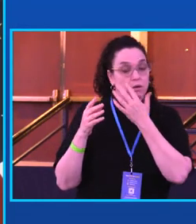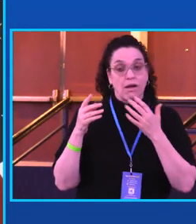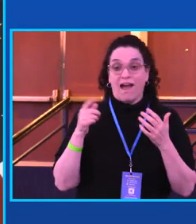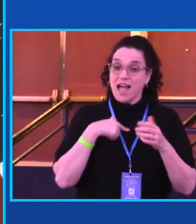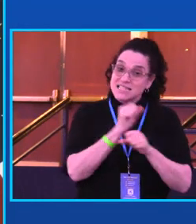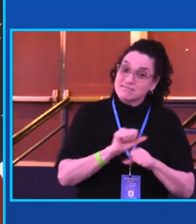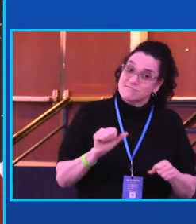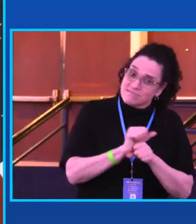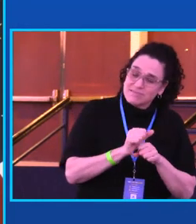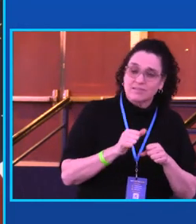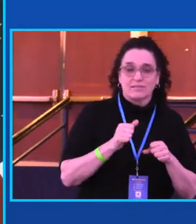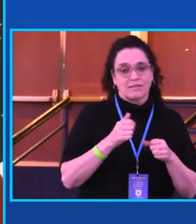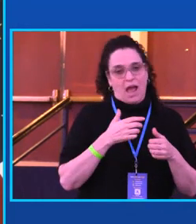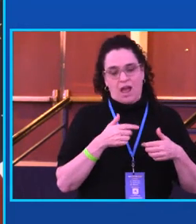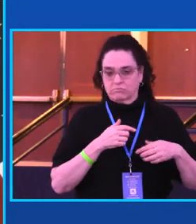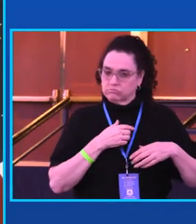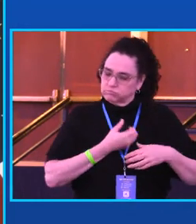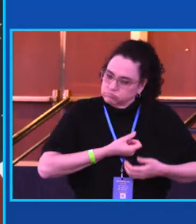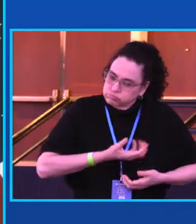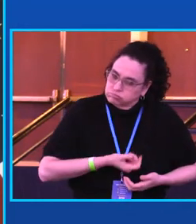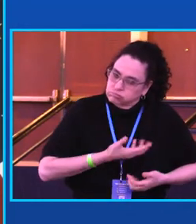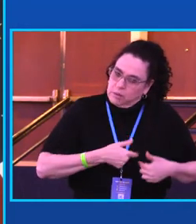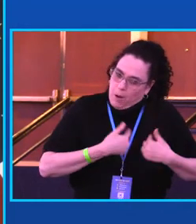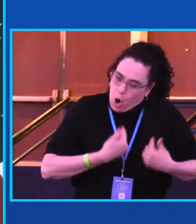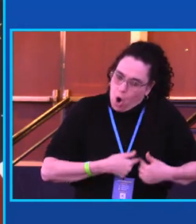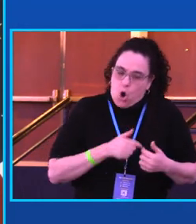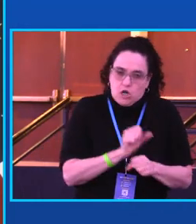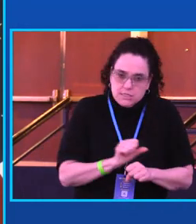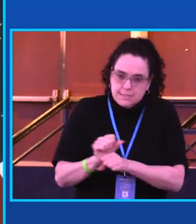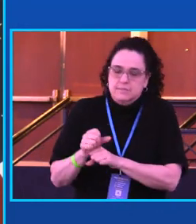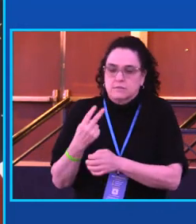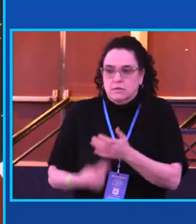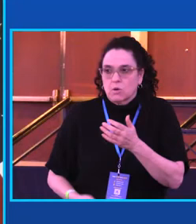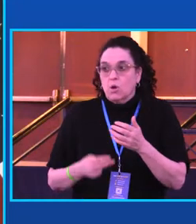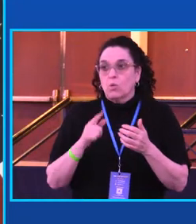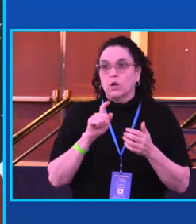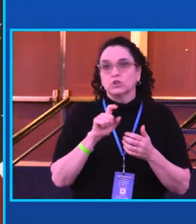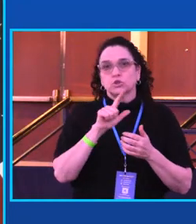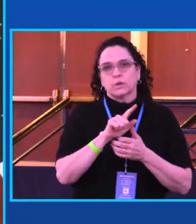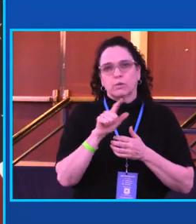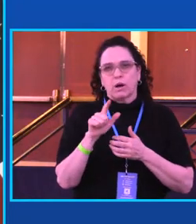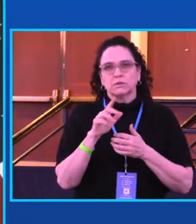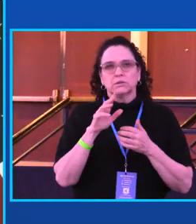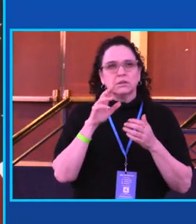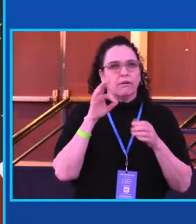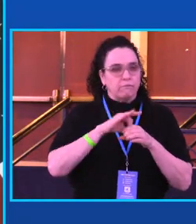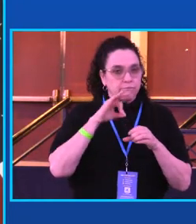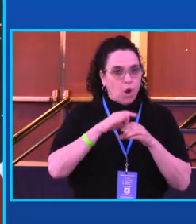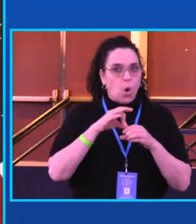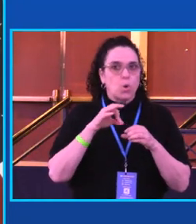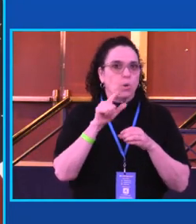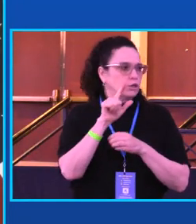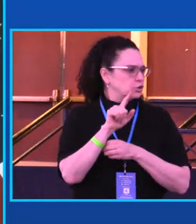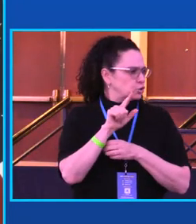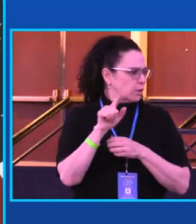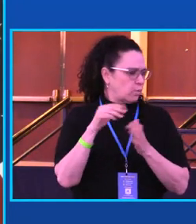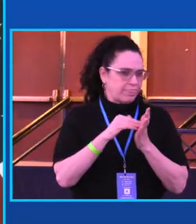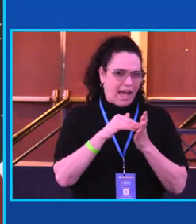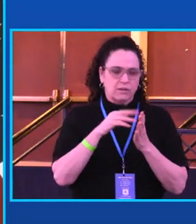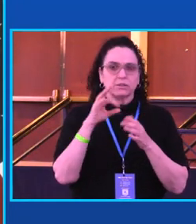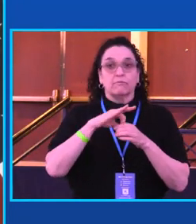spoke to, on election night, 121 votes was the margin that elected the first ever Chinese American legislator in the history of Kansas.